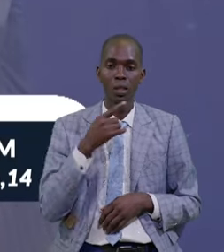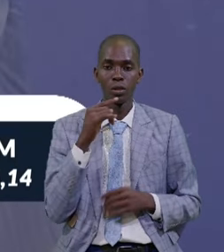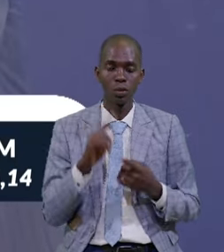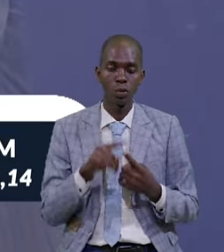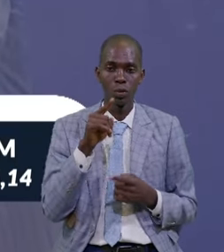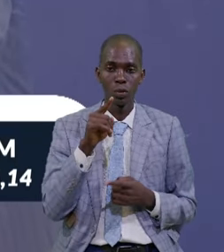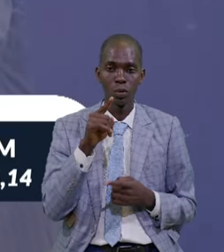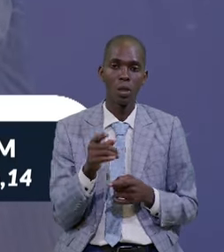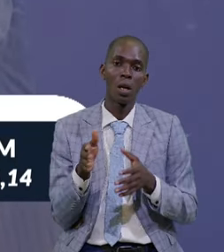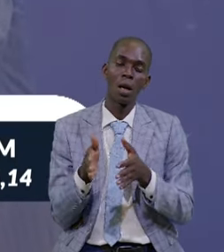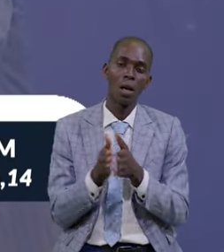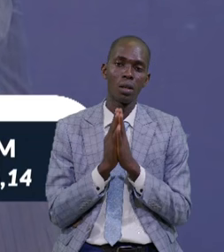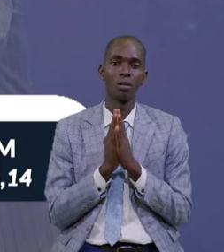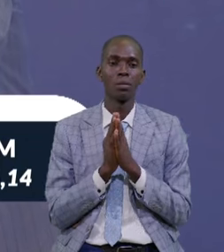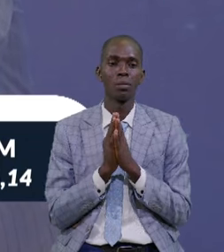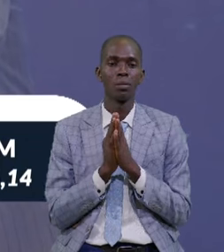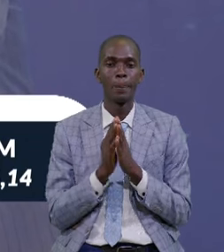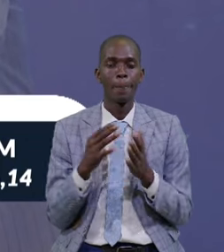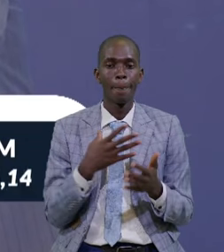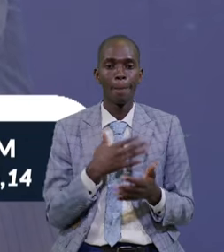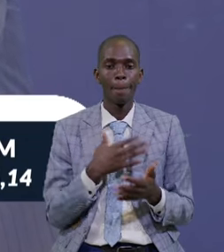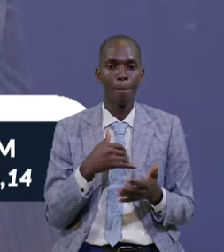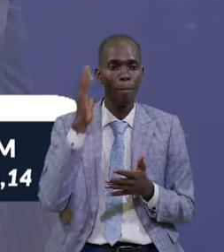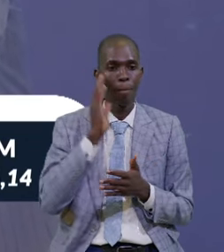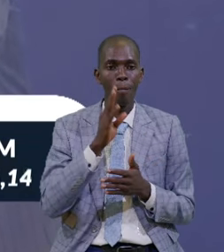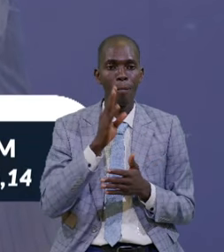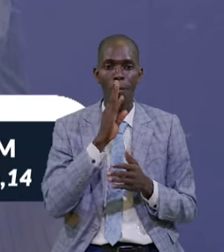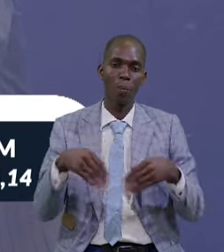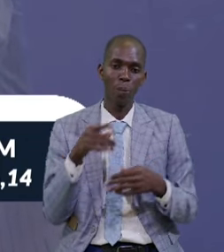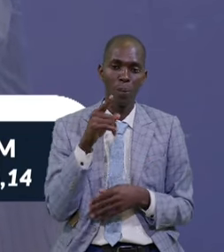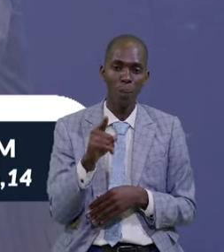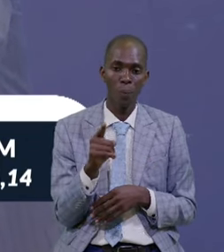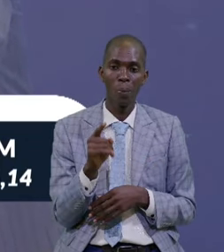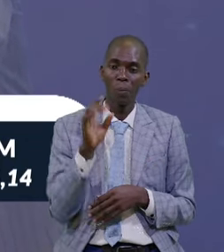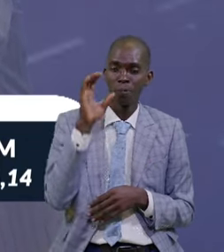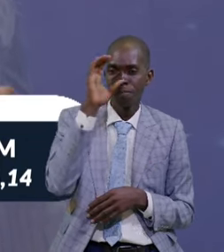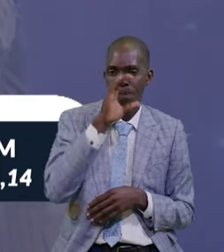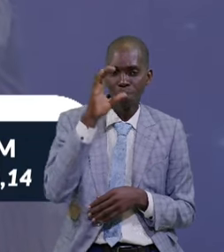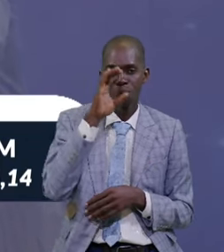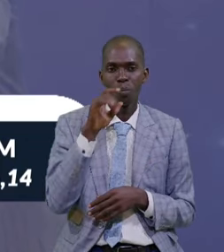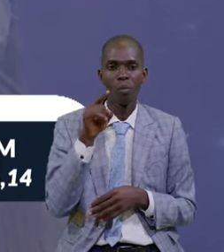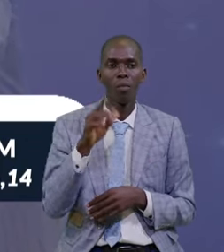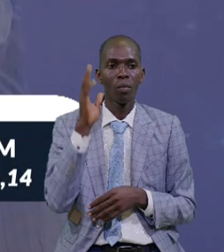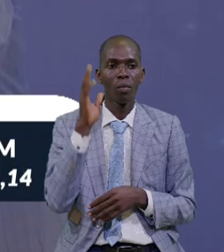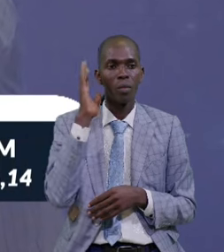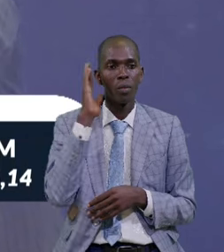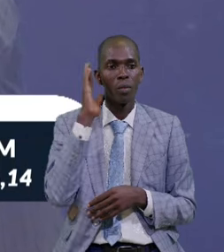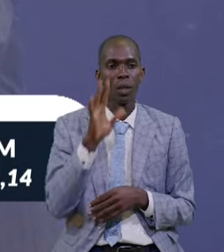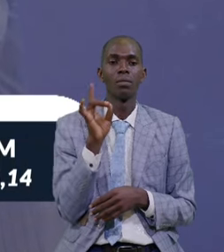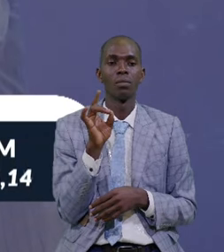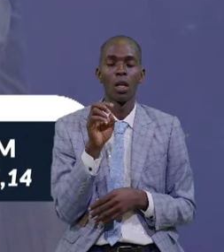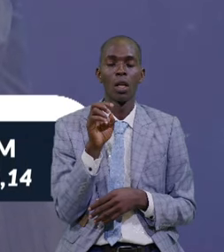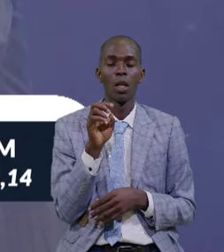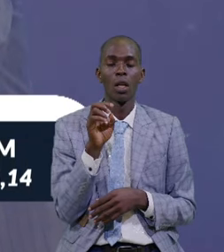ask and it shall be given you. Seek and ye shall find.